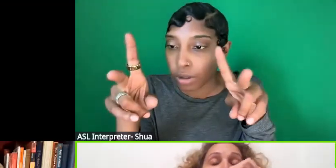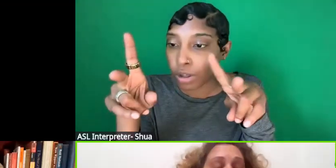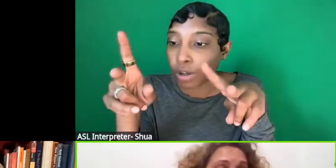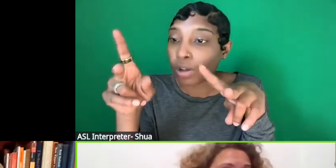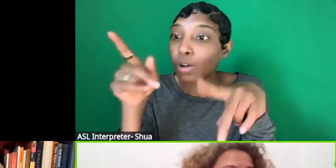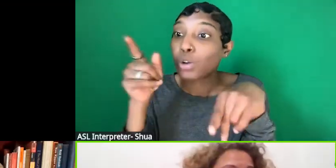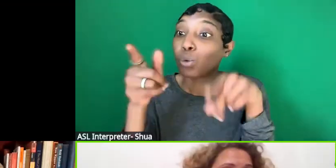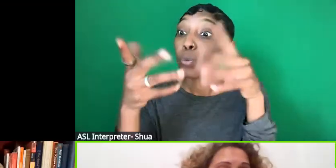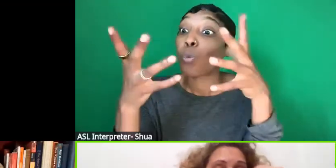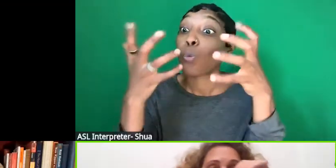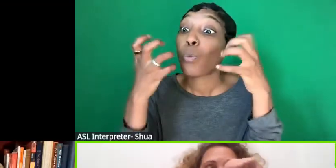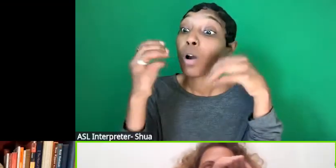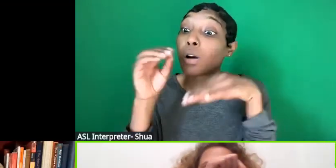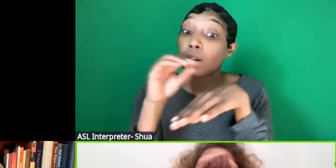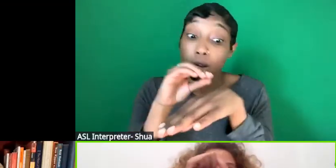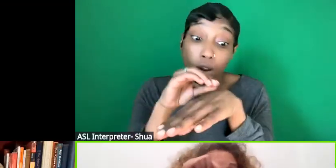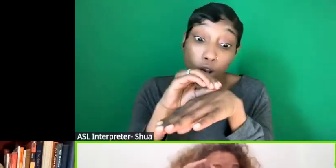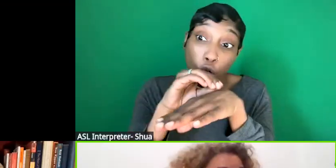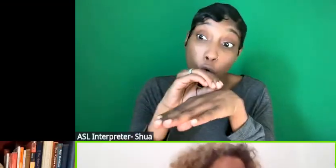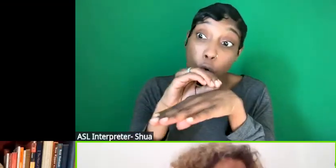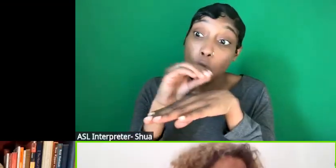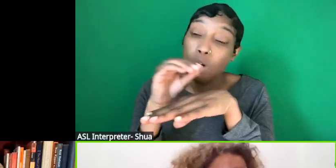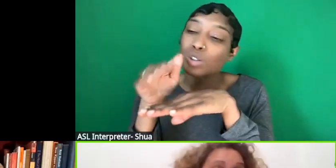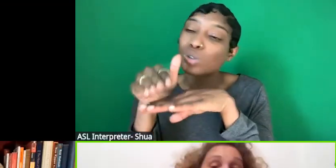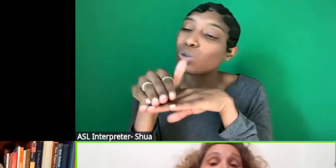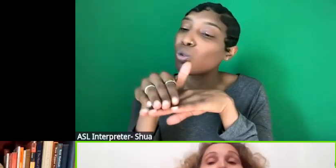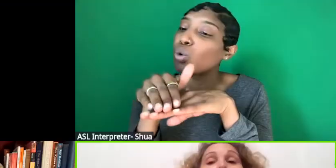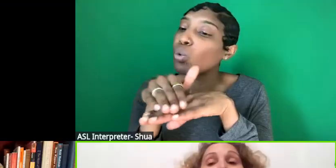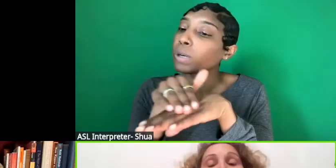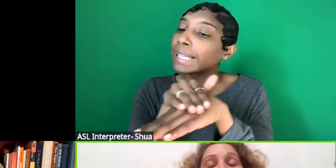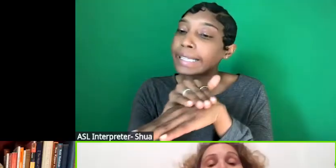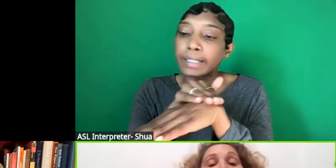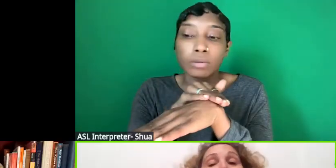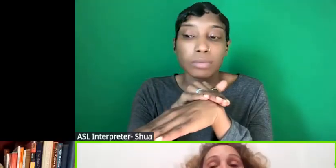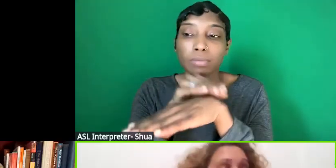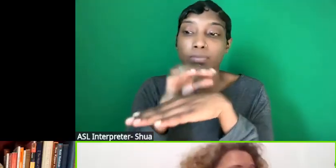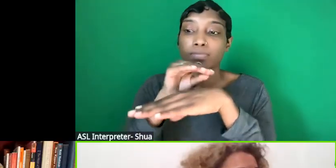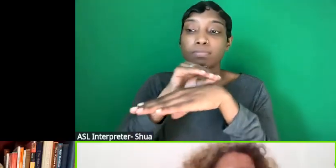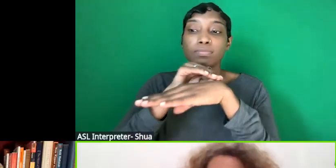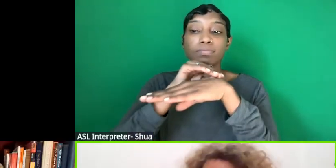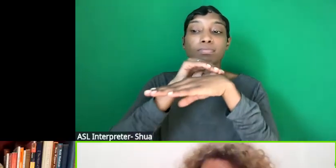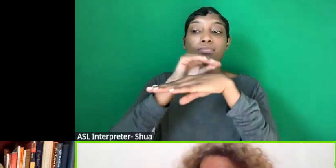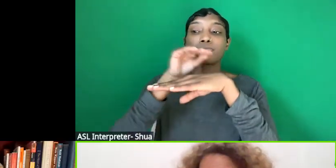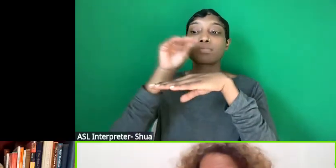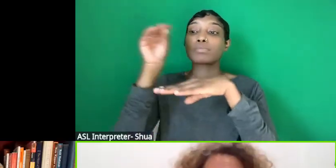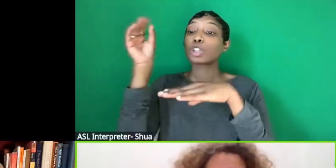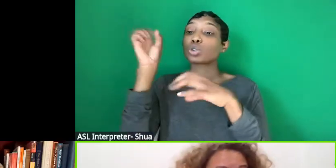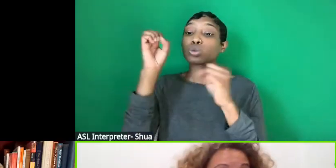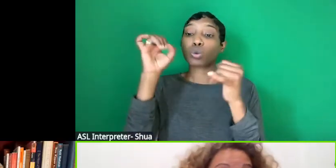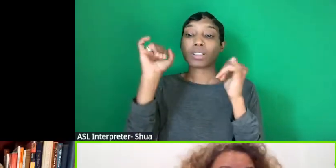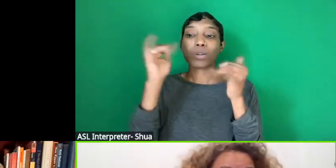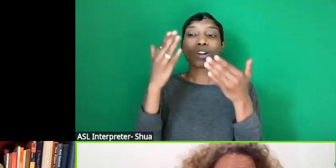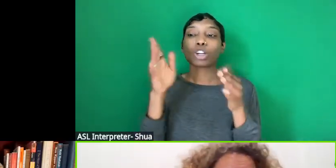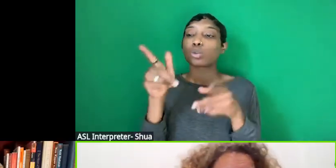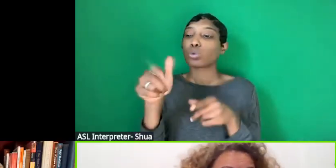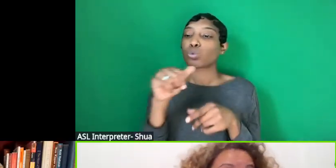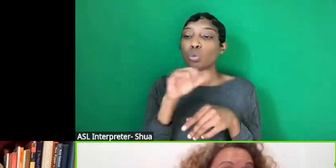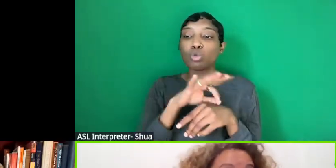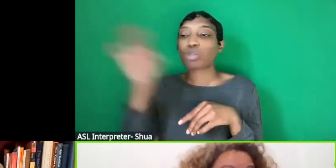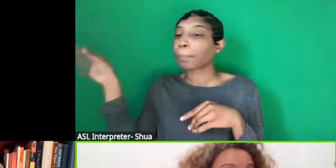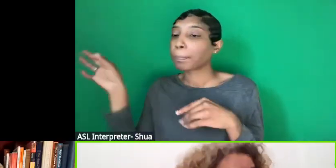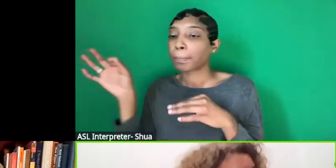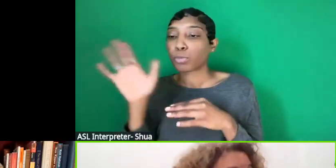off. I mean, pull the whole thing out slowly so that you don't end up ripping your new piece of paper. Okay, so it's not dry